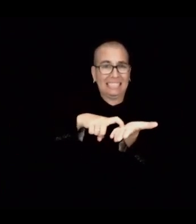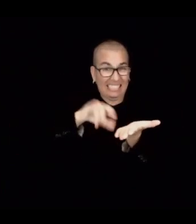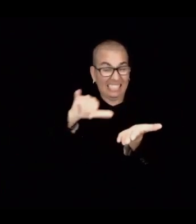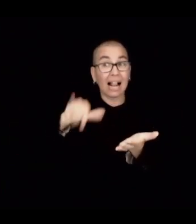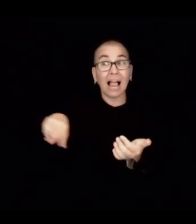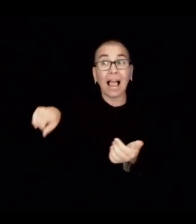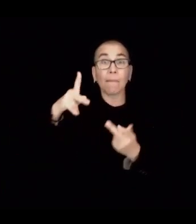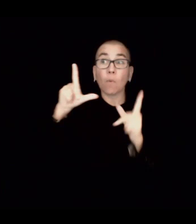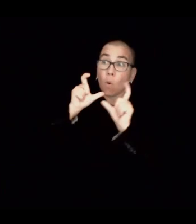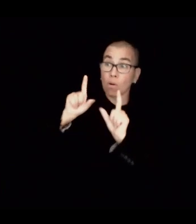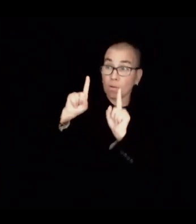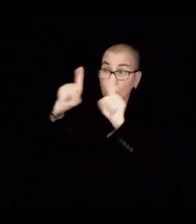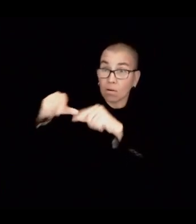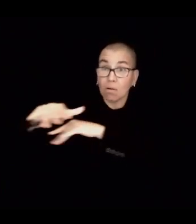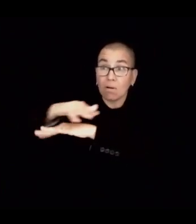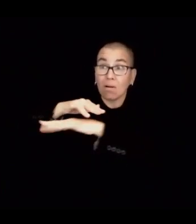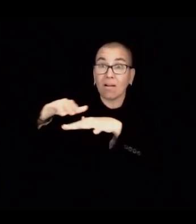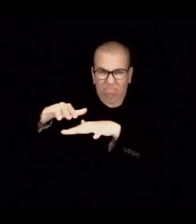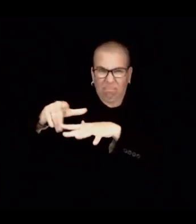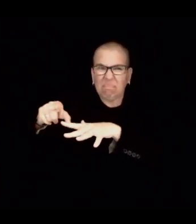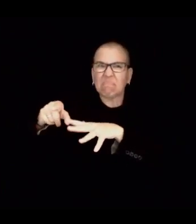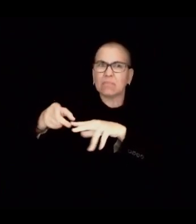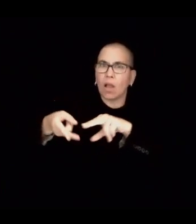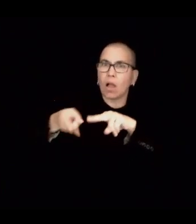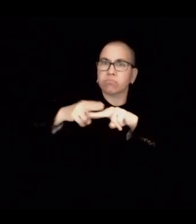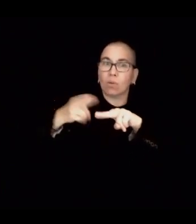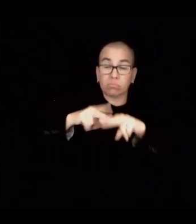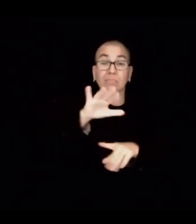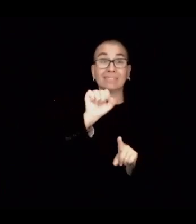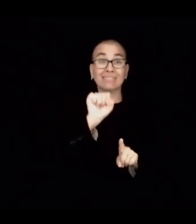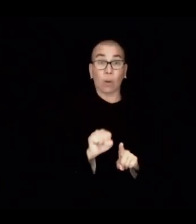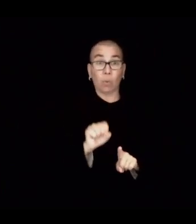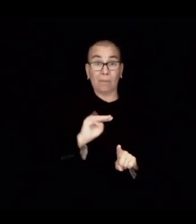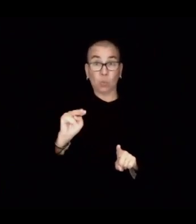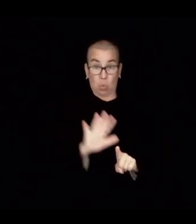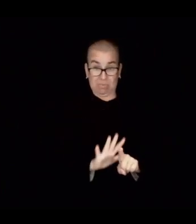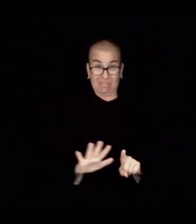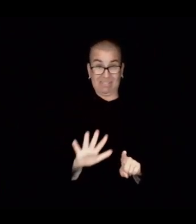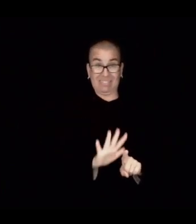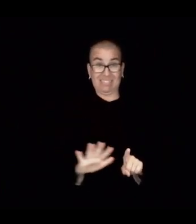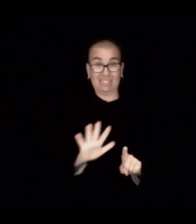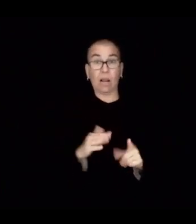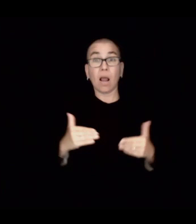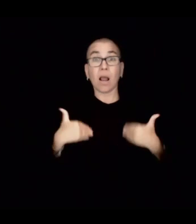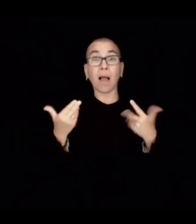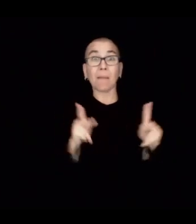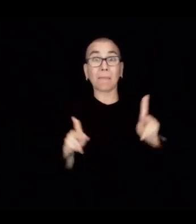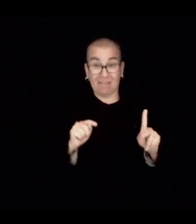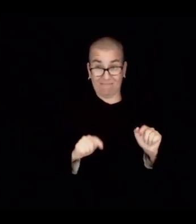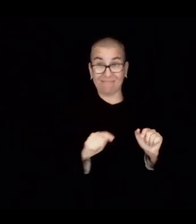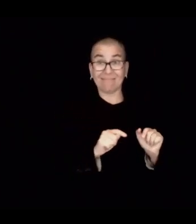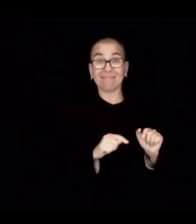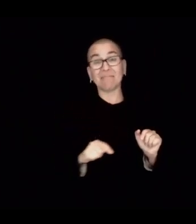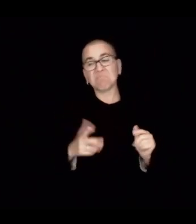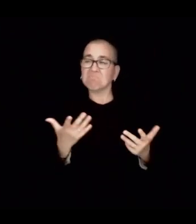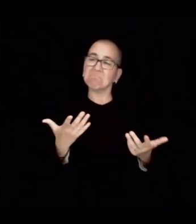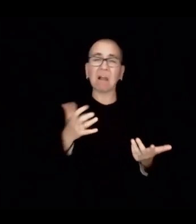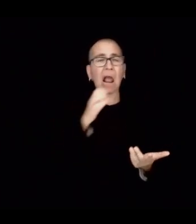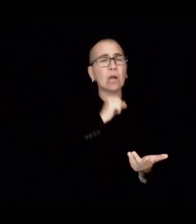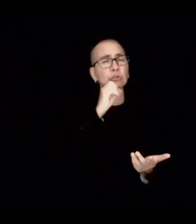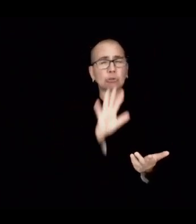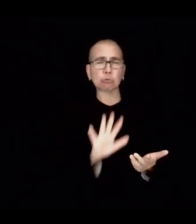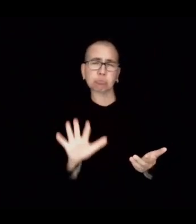adults in their 20s. And when we have interviewed these individuals, we're getting reports that a number of